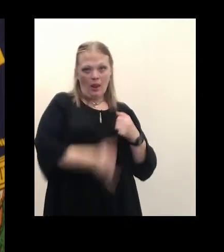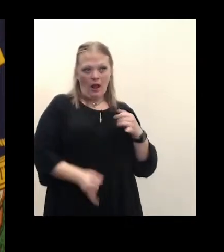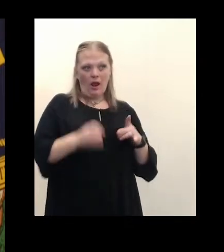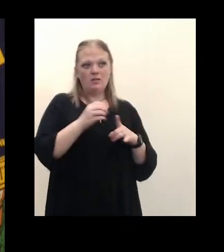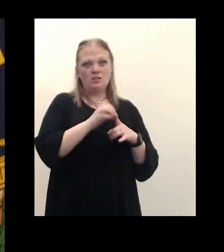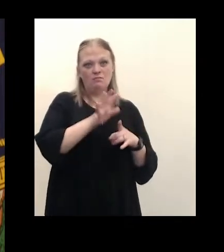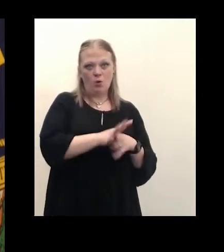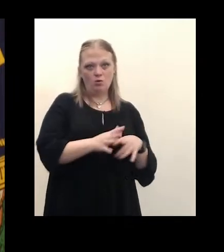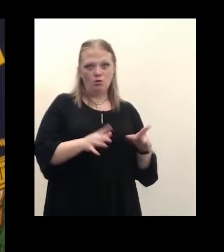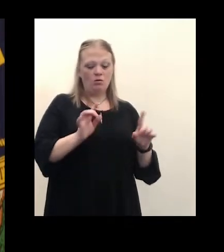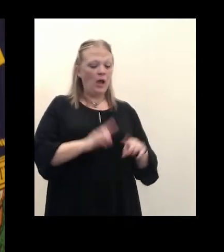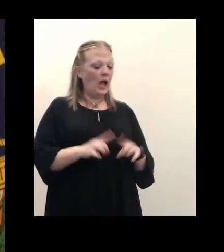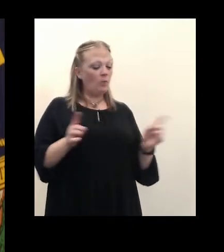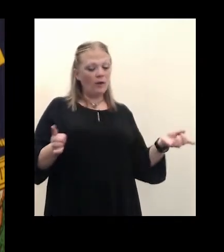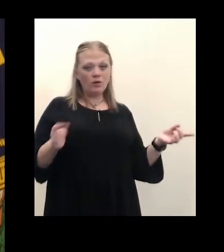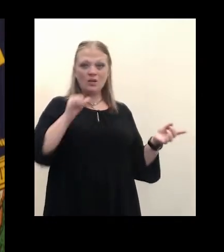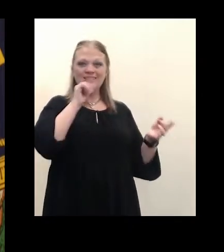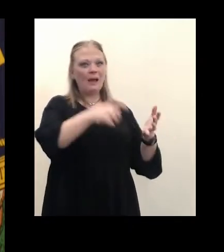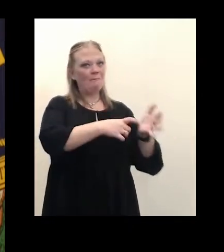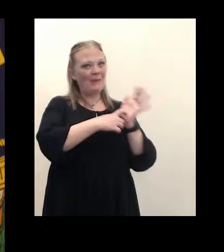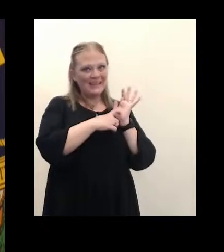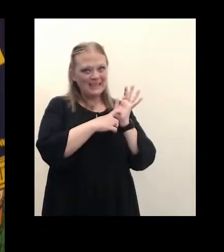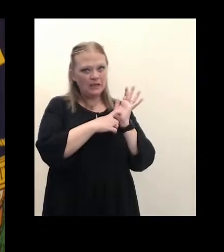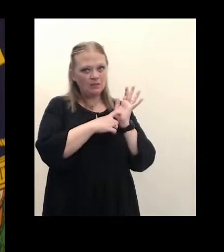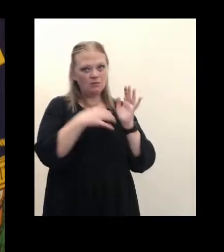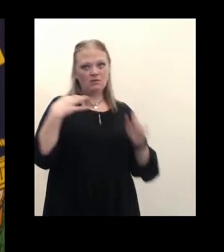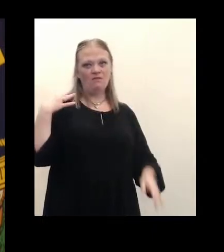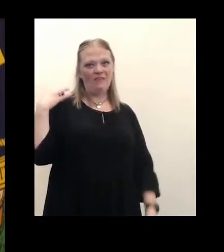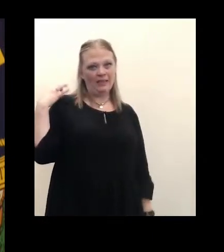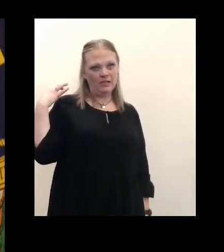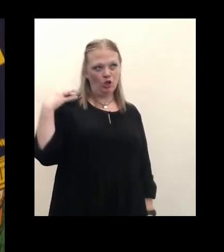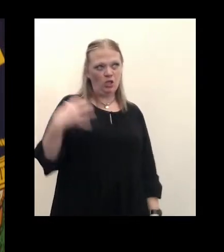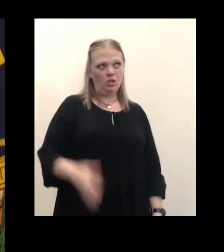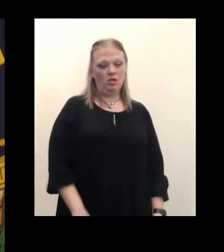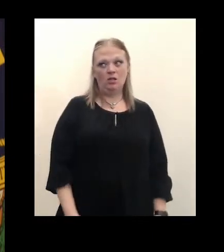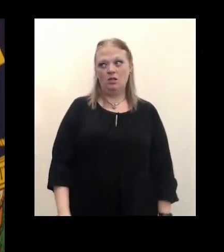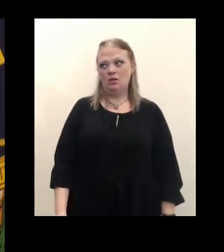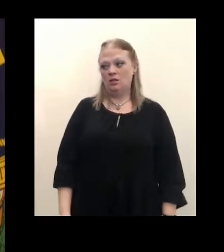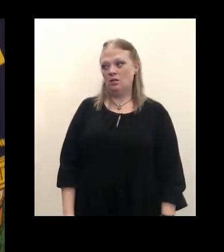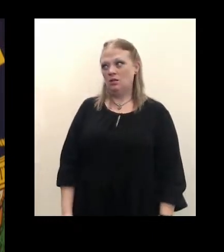However, we don't mandate that, and it's voluntary.